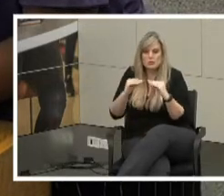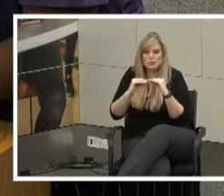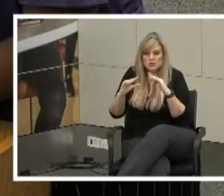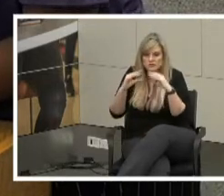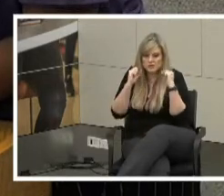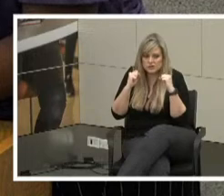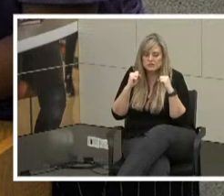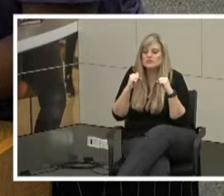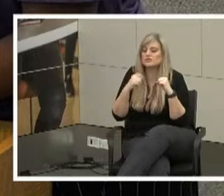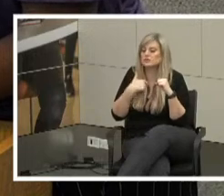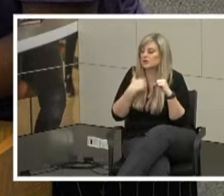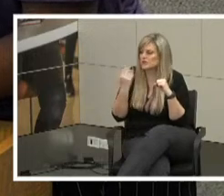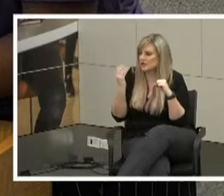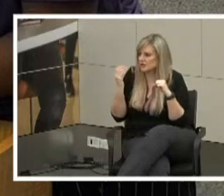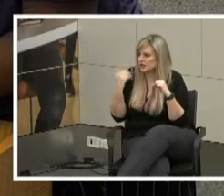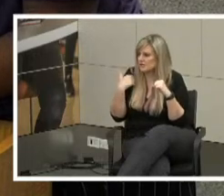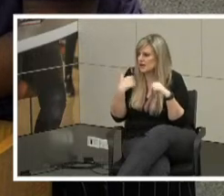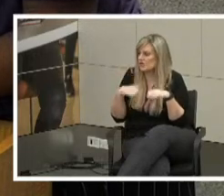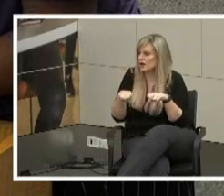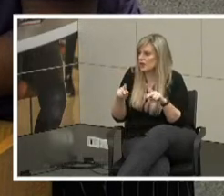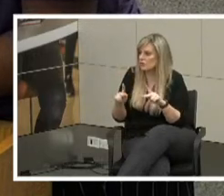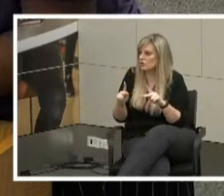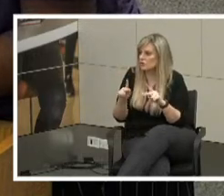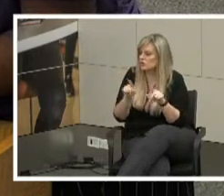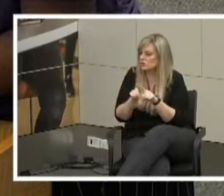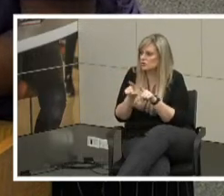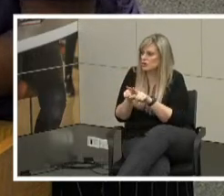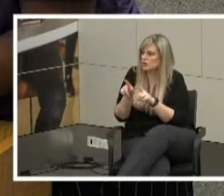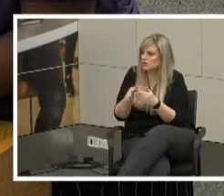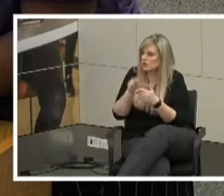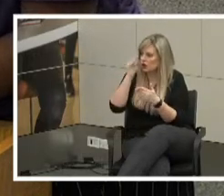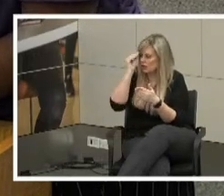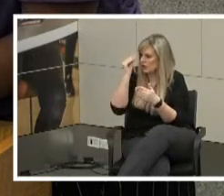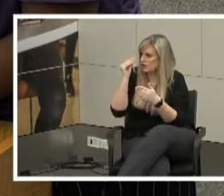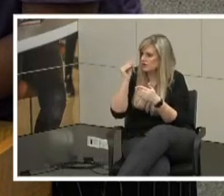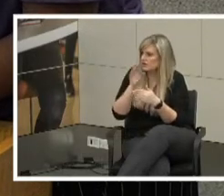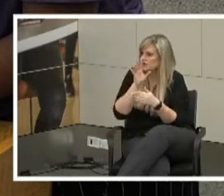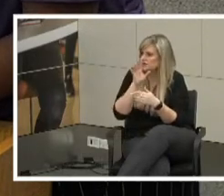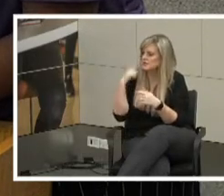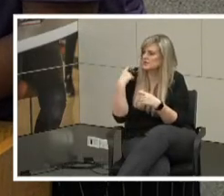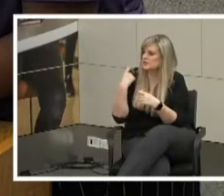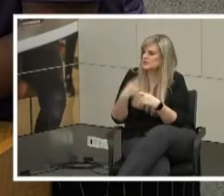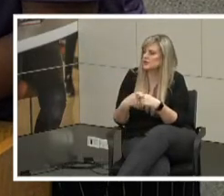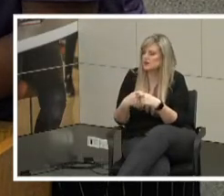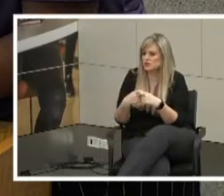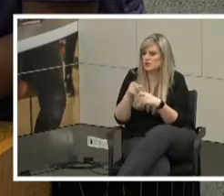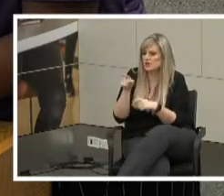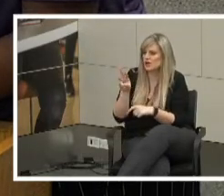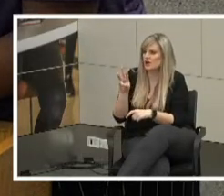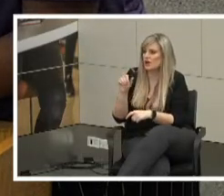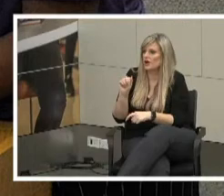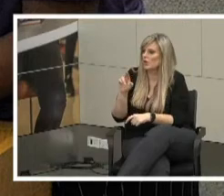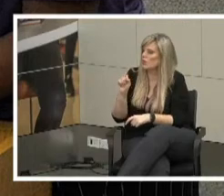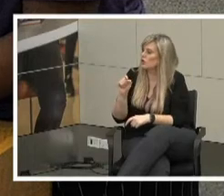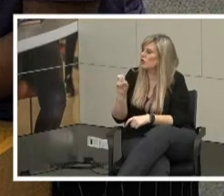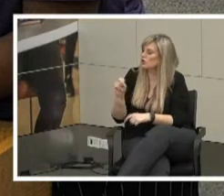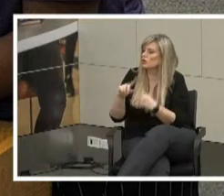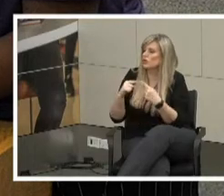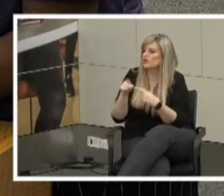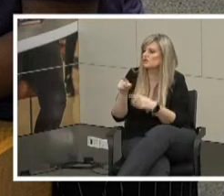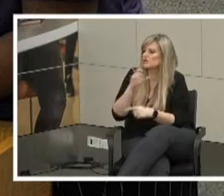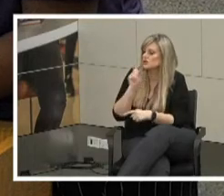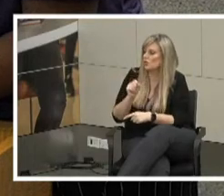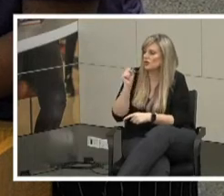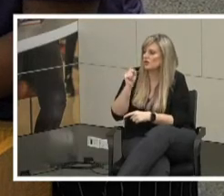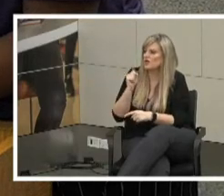hope my little cousin has the opportunity to learn Spanish at Wharton when she's old enough too please vote to keep all of Warton the